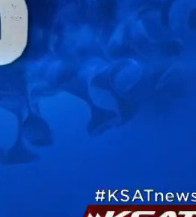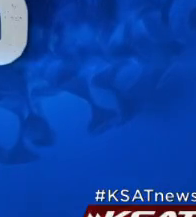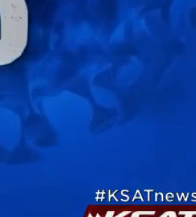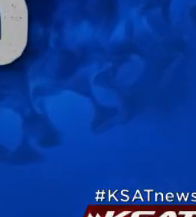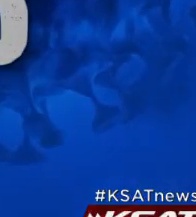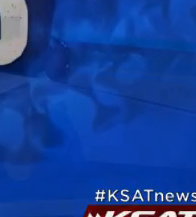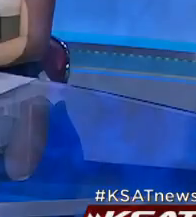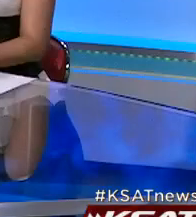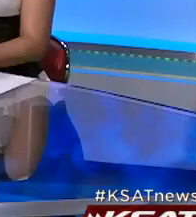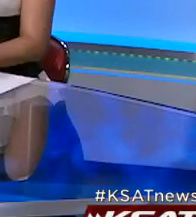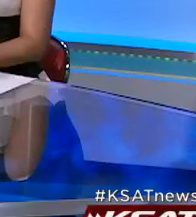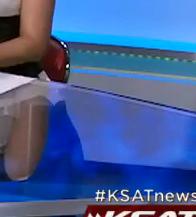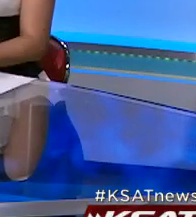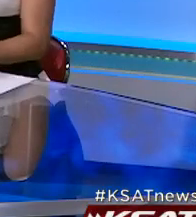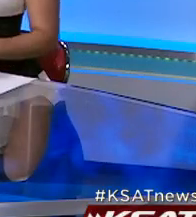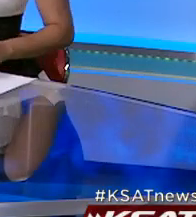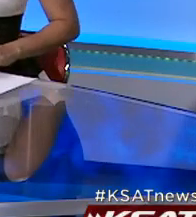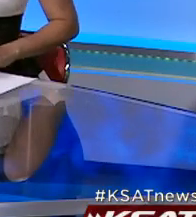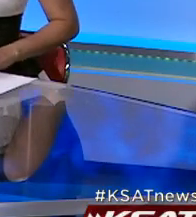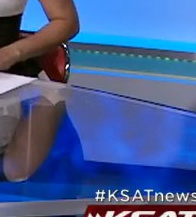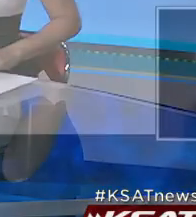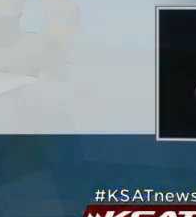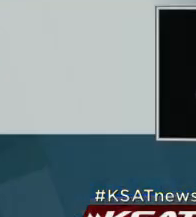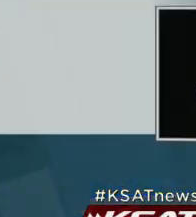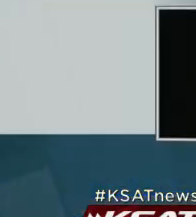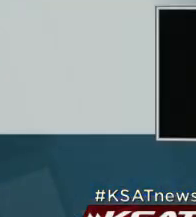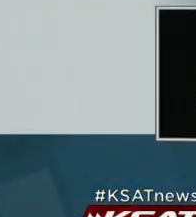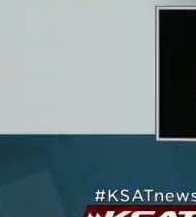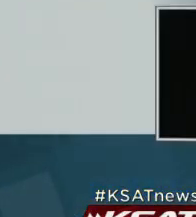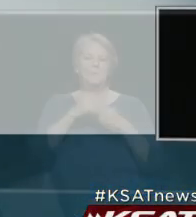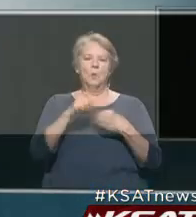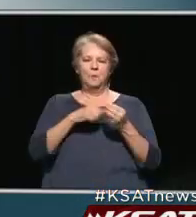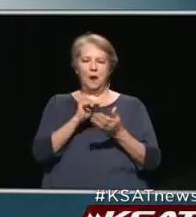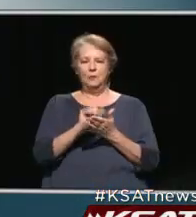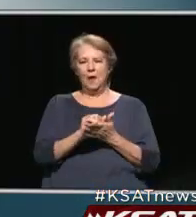Go ahead and listen in to the daily briefing by the mayor and the county judge.